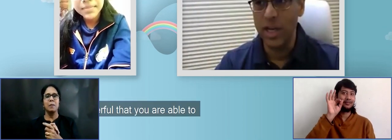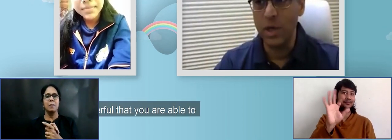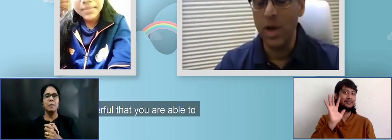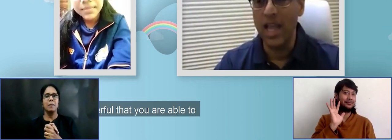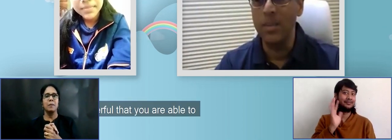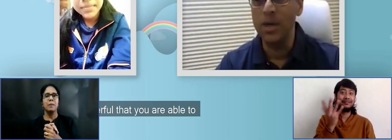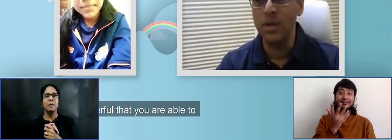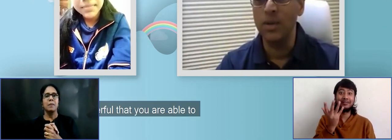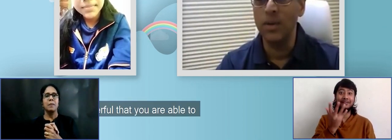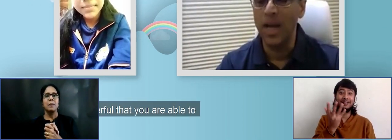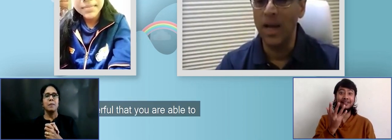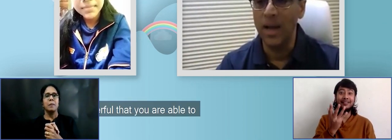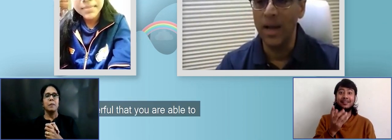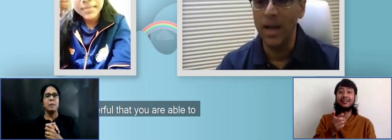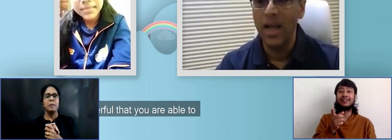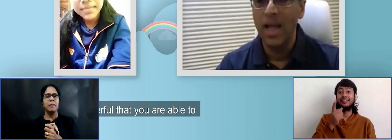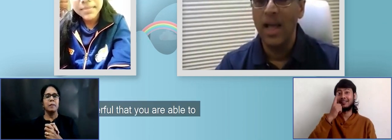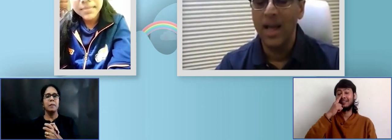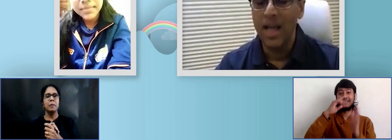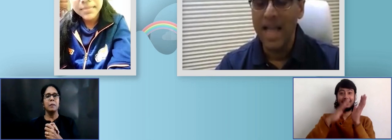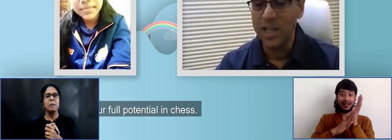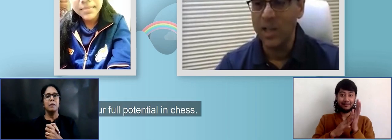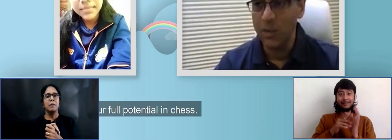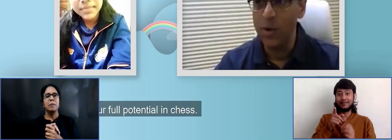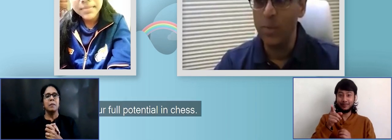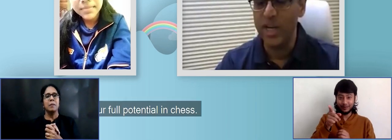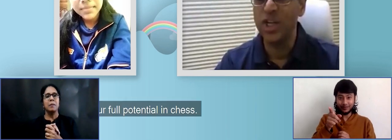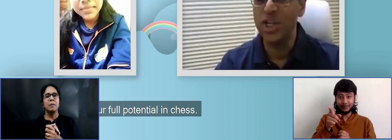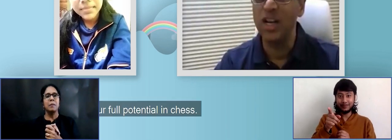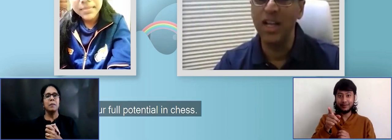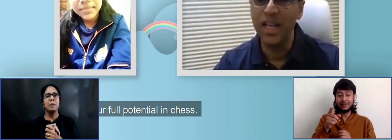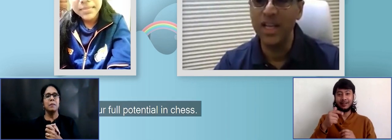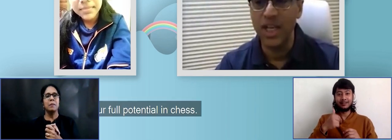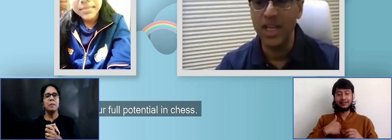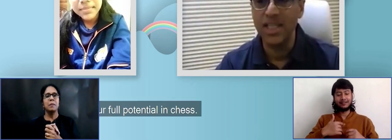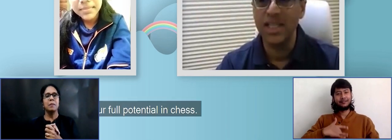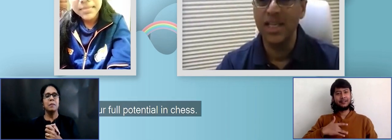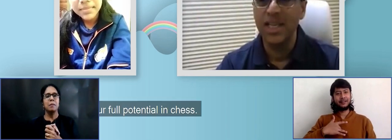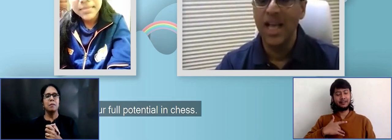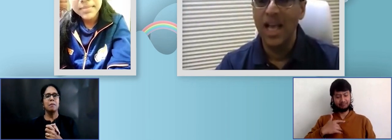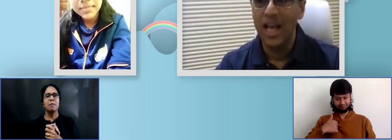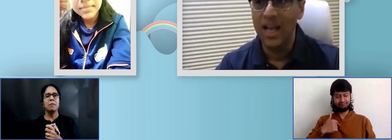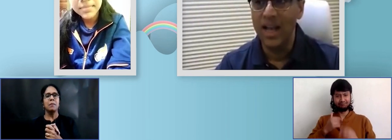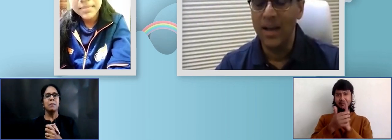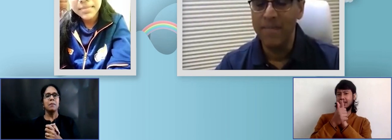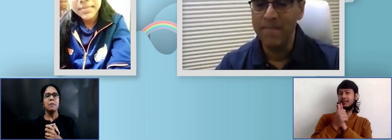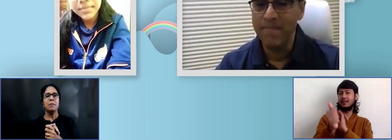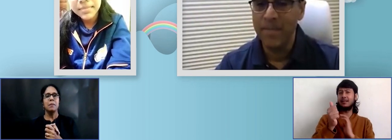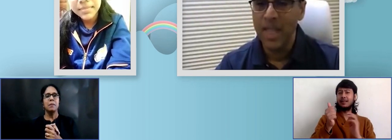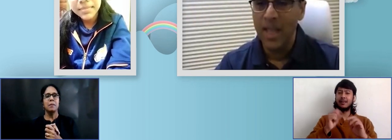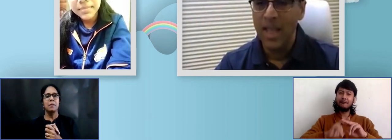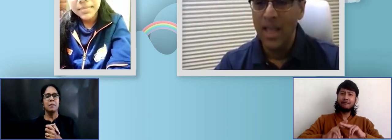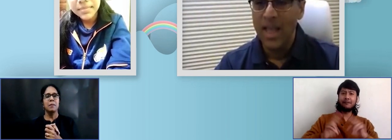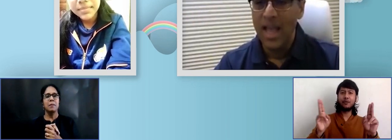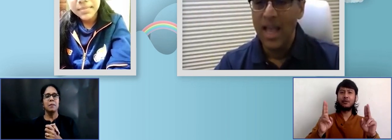it's wonderful that you are able to access your full potential in chess.